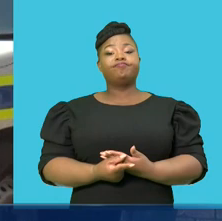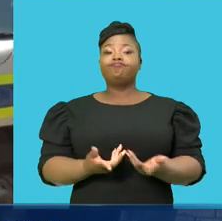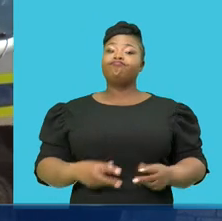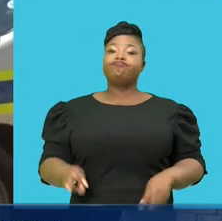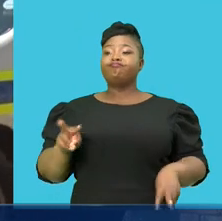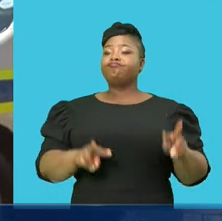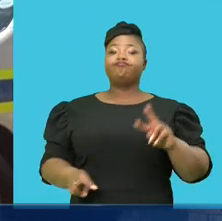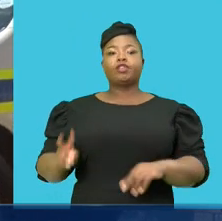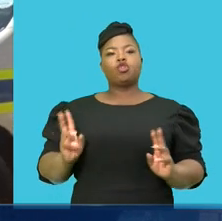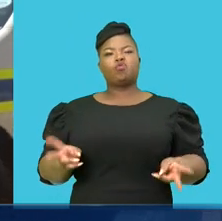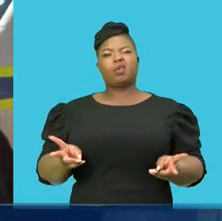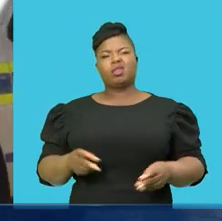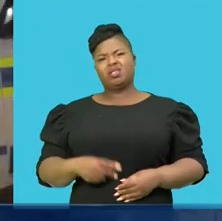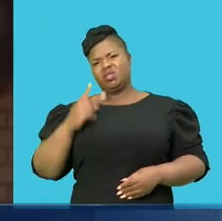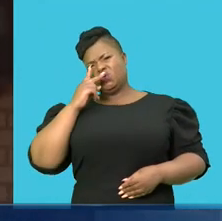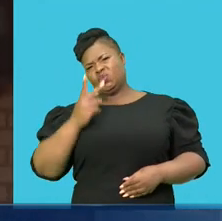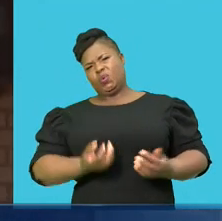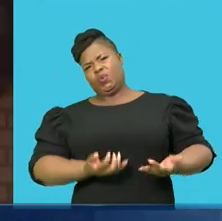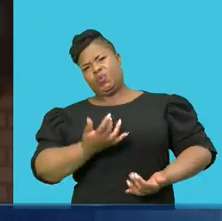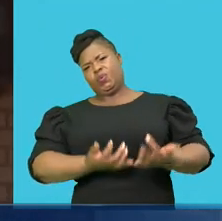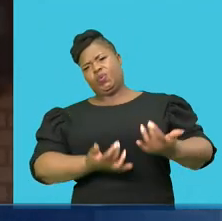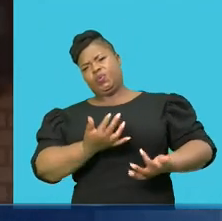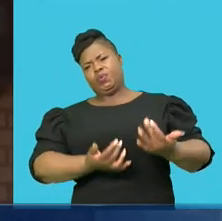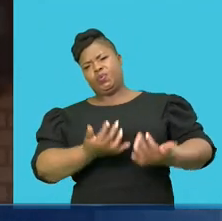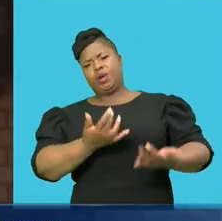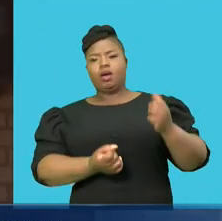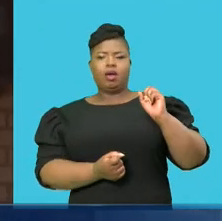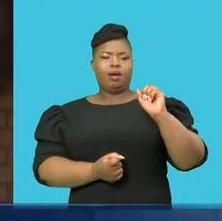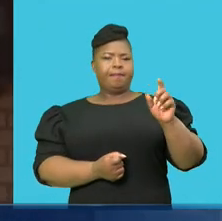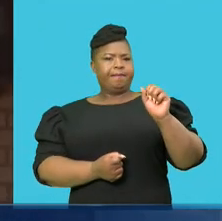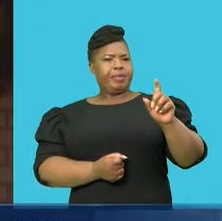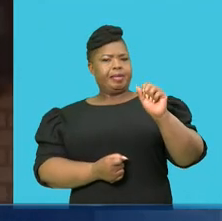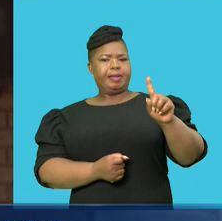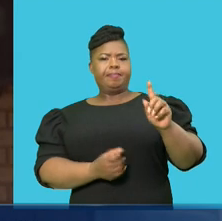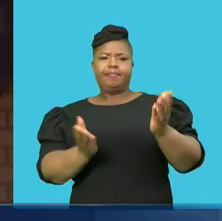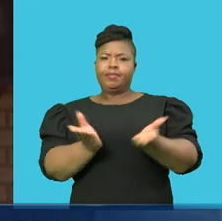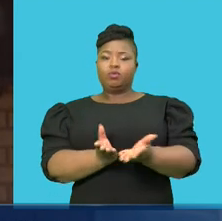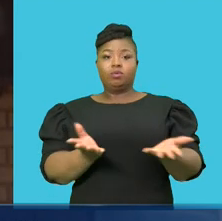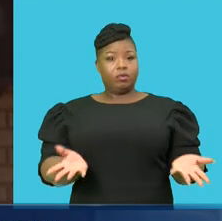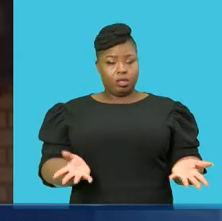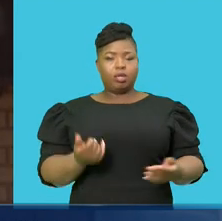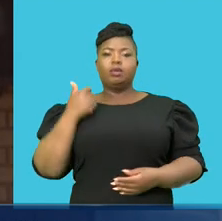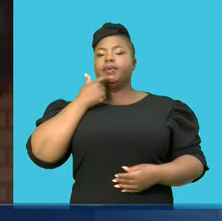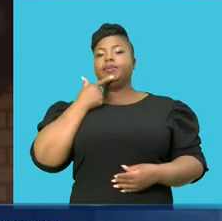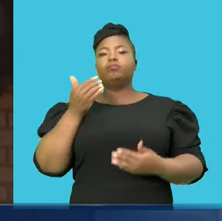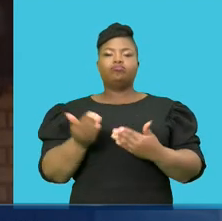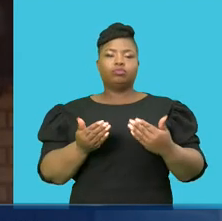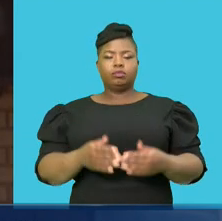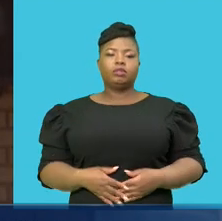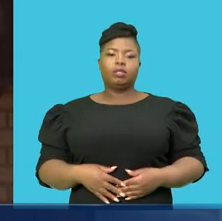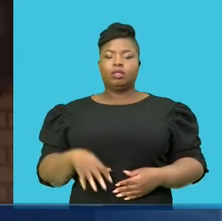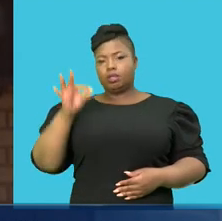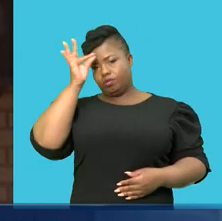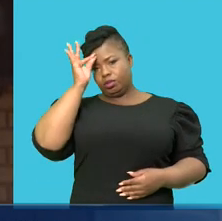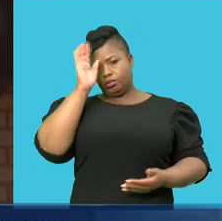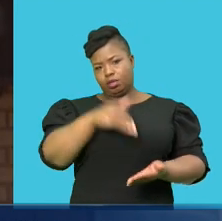routine patrol, when they saw flames coming from this school, so they were not far from this school. So then they